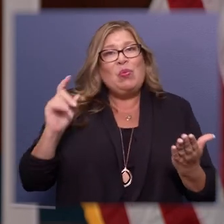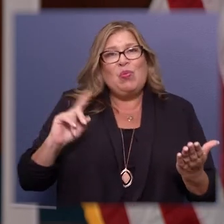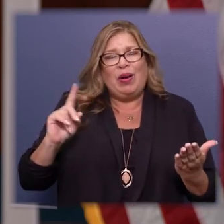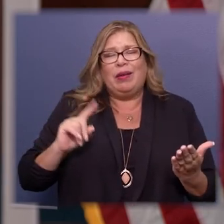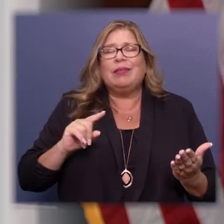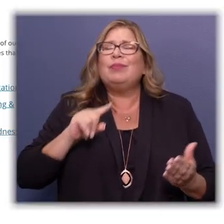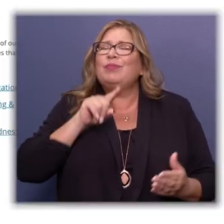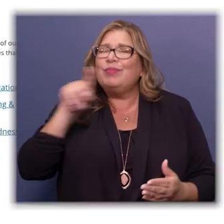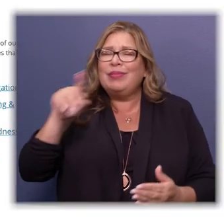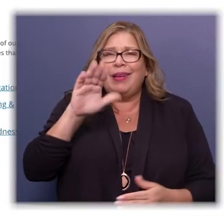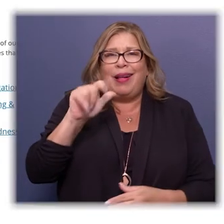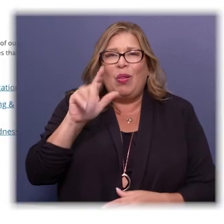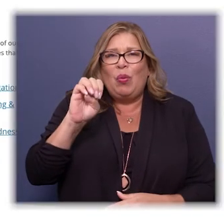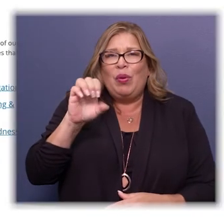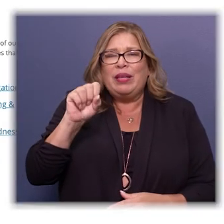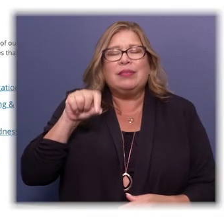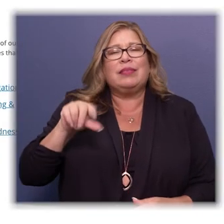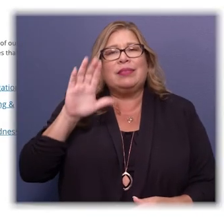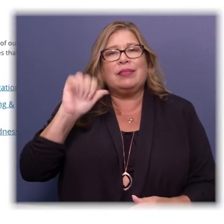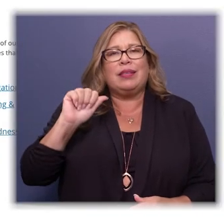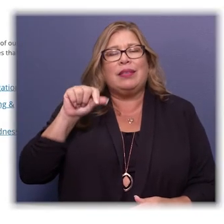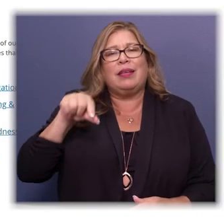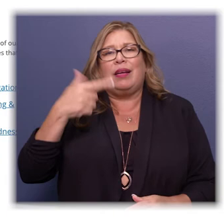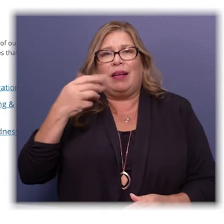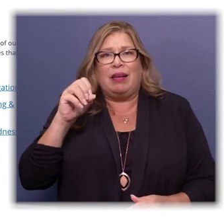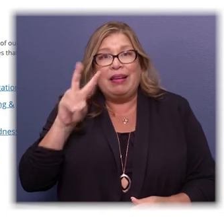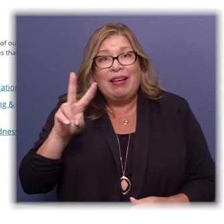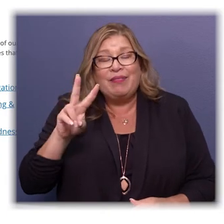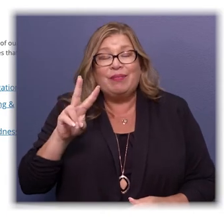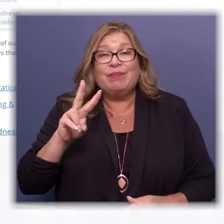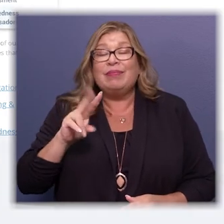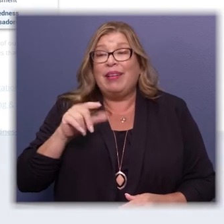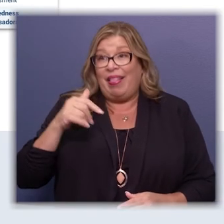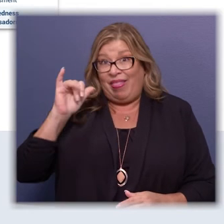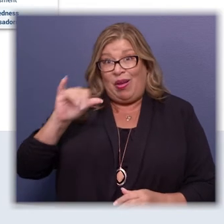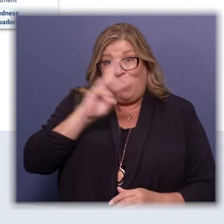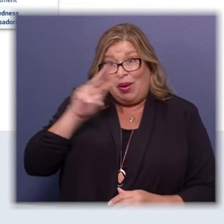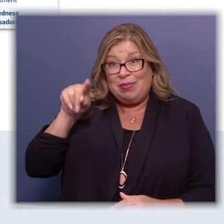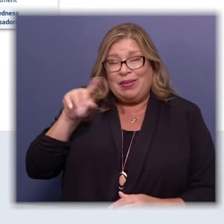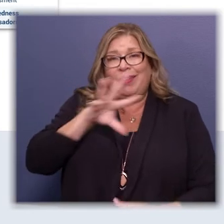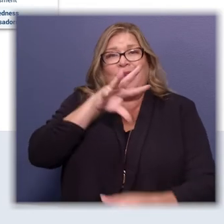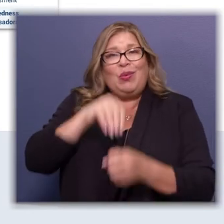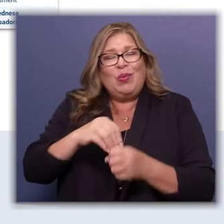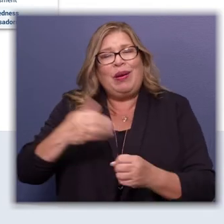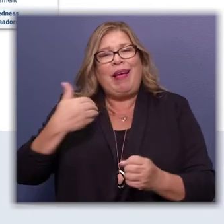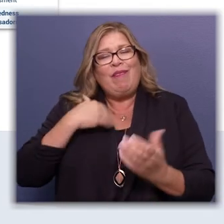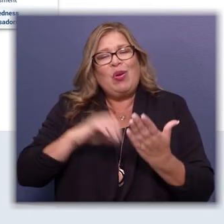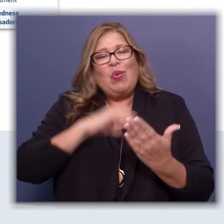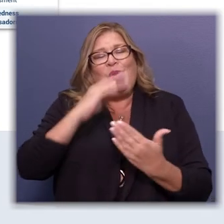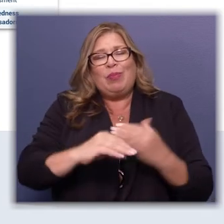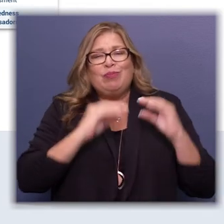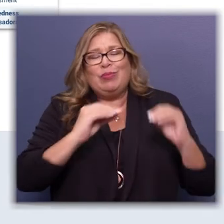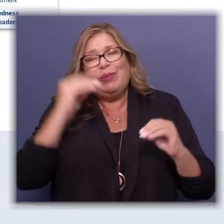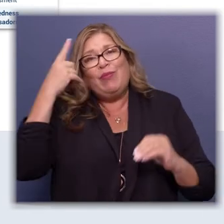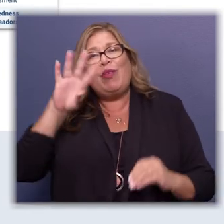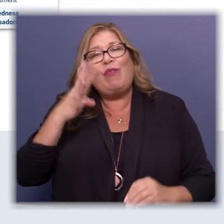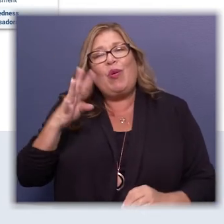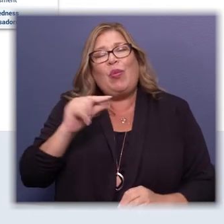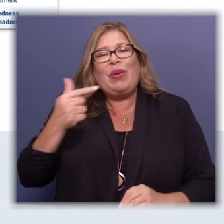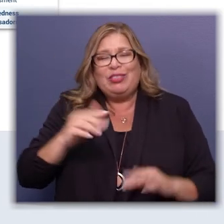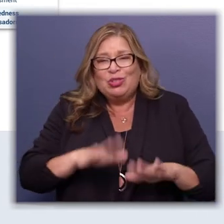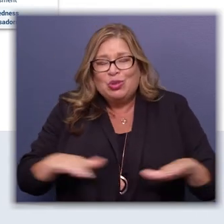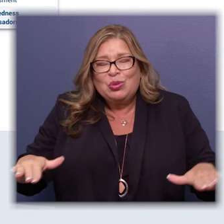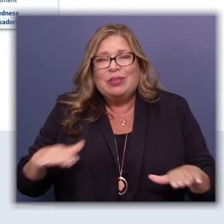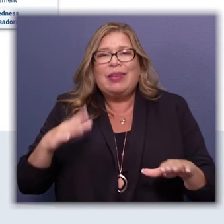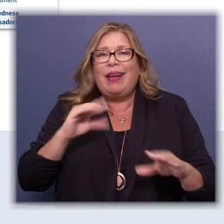caloes.ca.gov. including our fourth grade curriculum and family guide called Preparedness Ambassadors. Go through